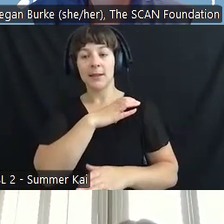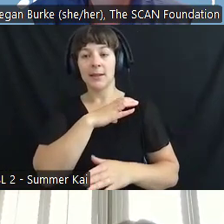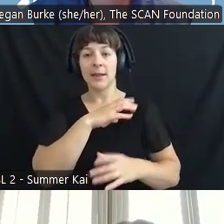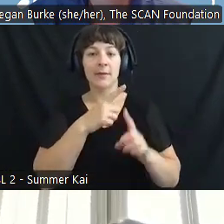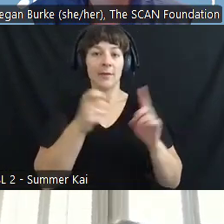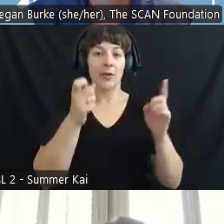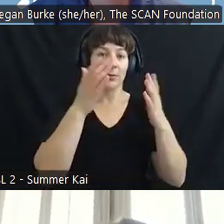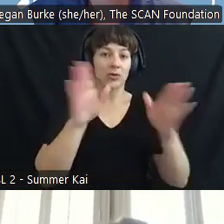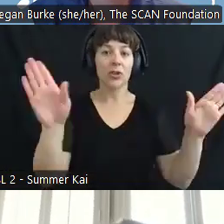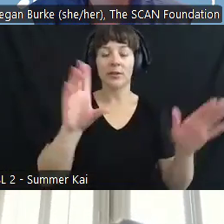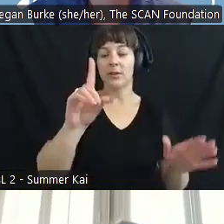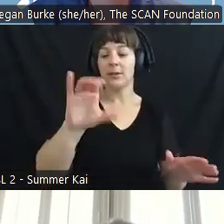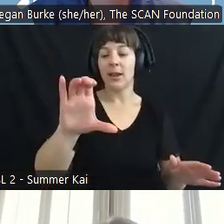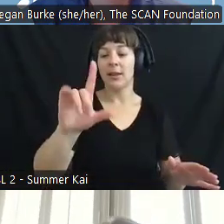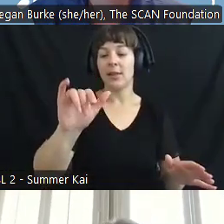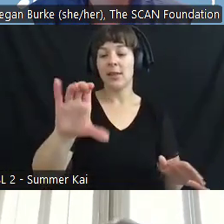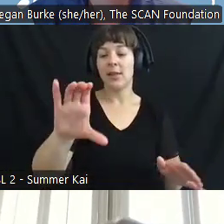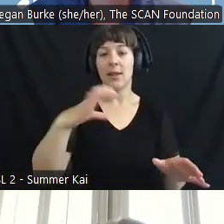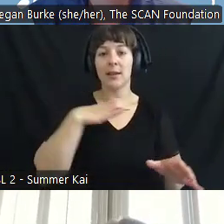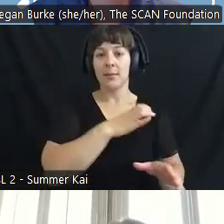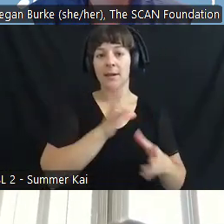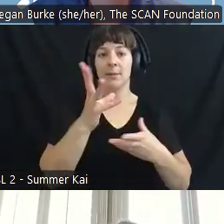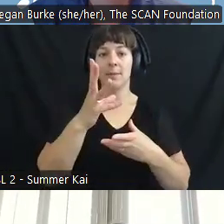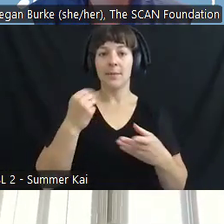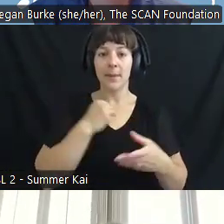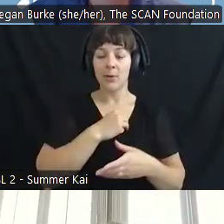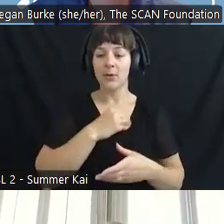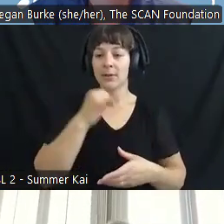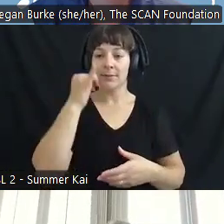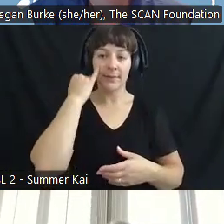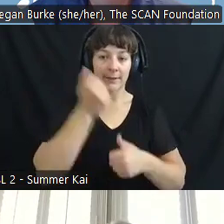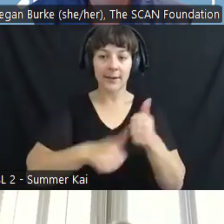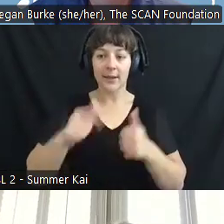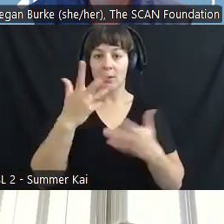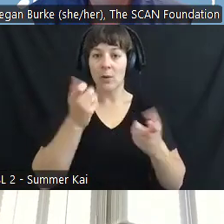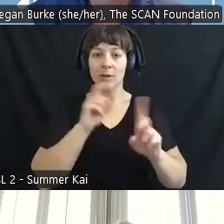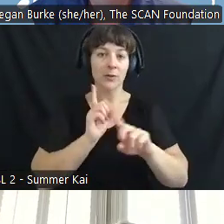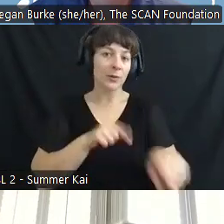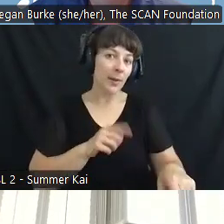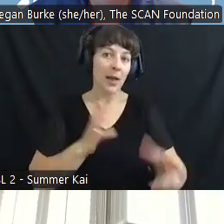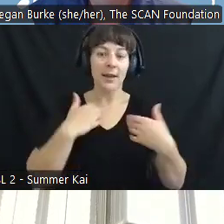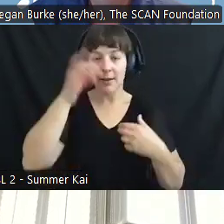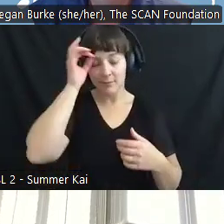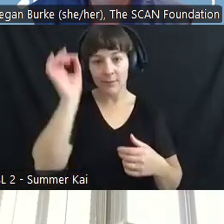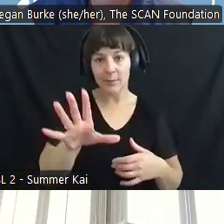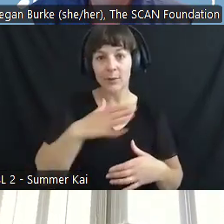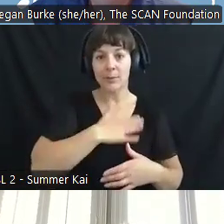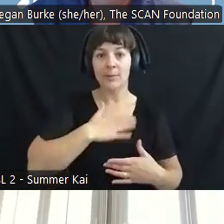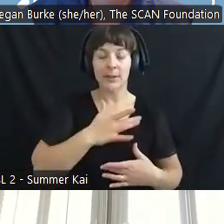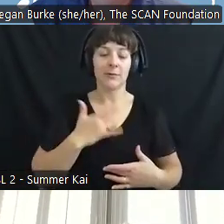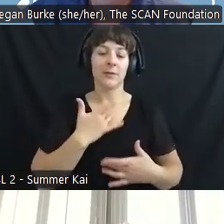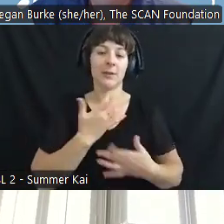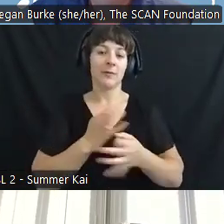general DACLAC committee members, and then if anyone from DHCS wanted to participate or respond or have some input, please feel free